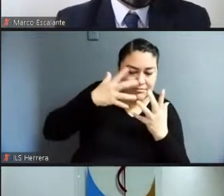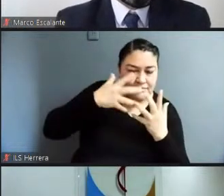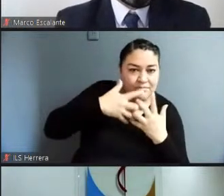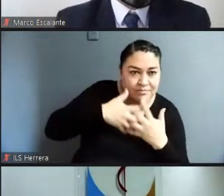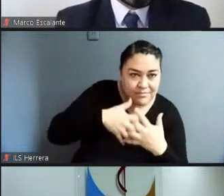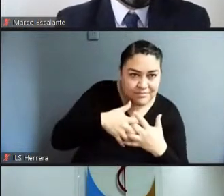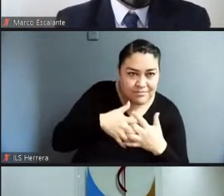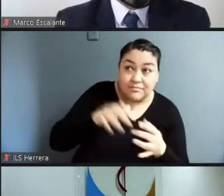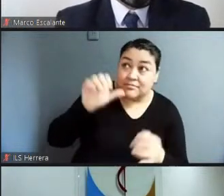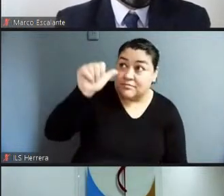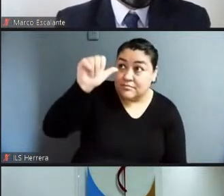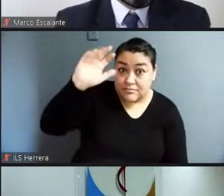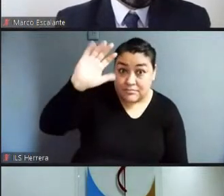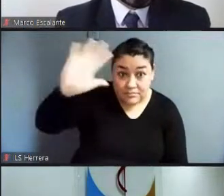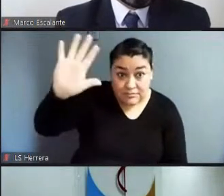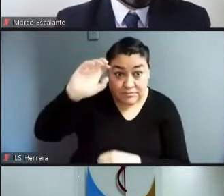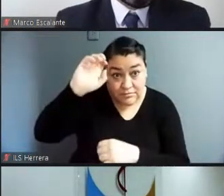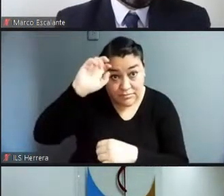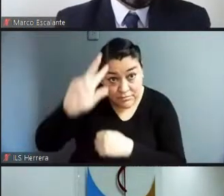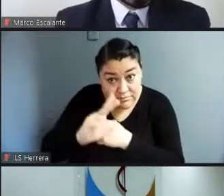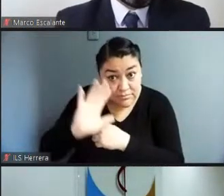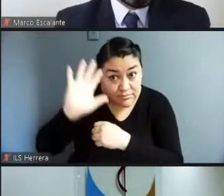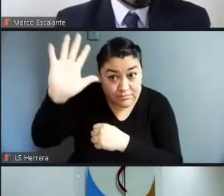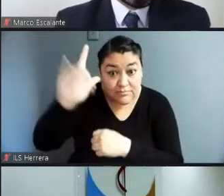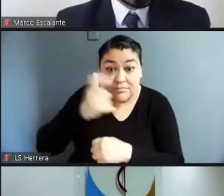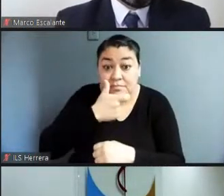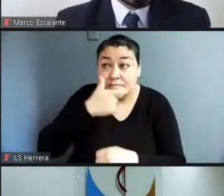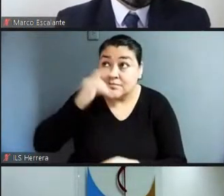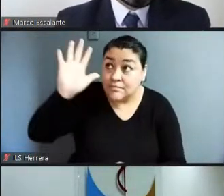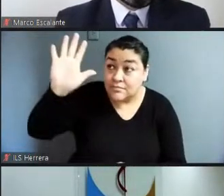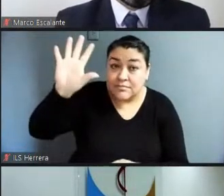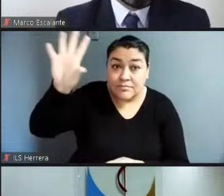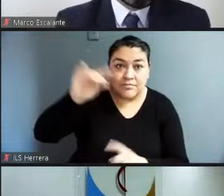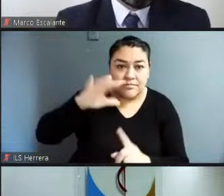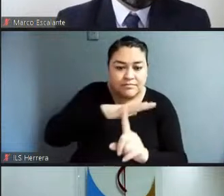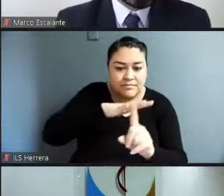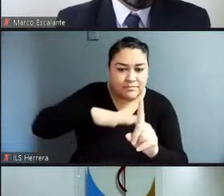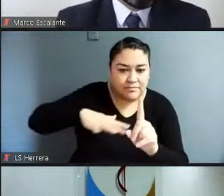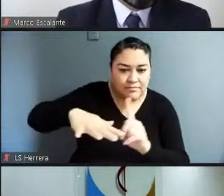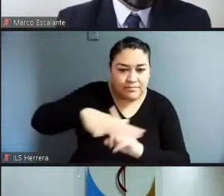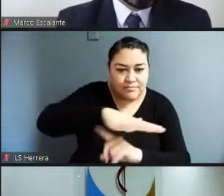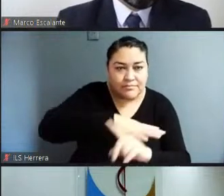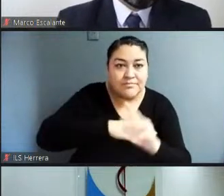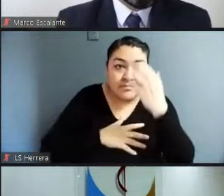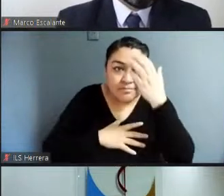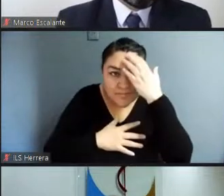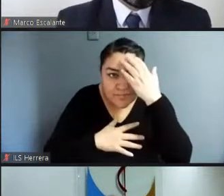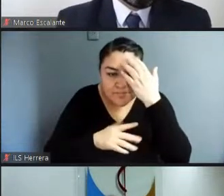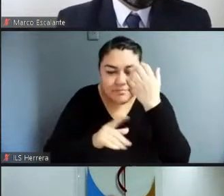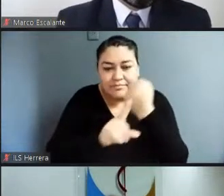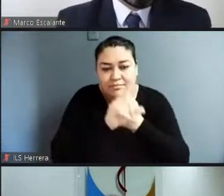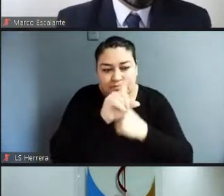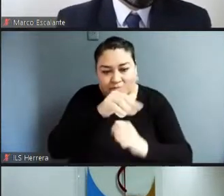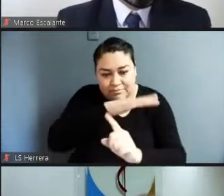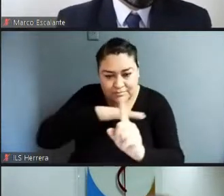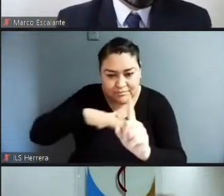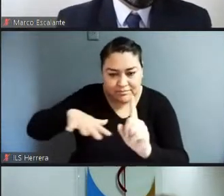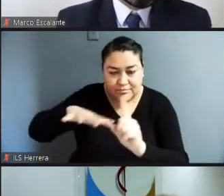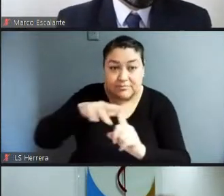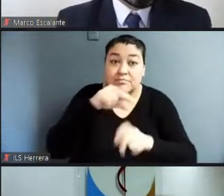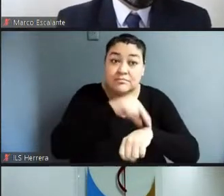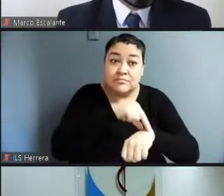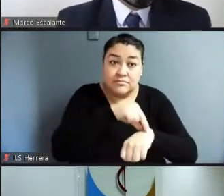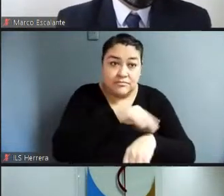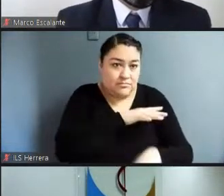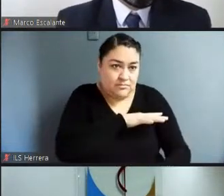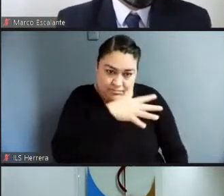defined in European or North American countries, but we need to recognize what our true context is about, our